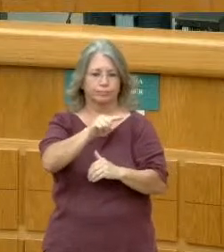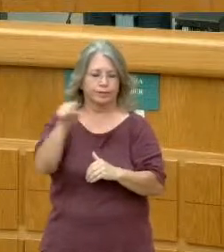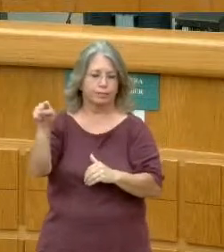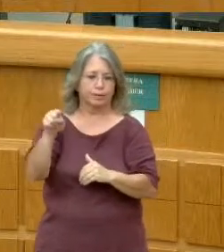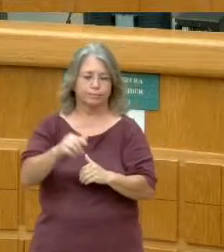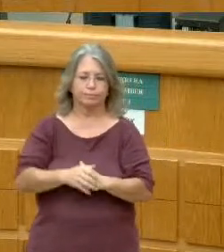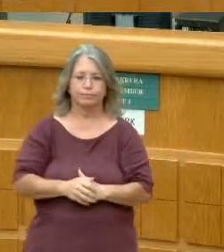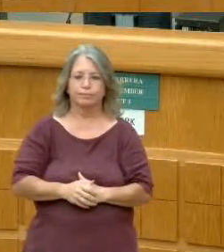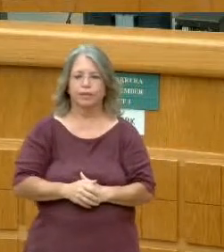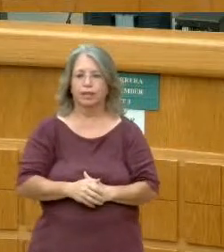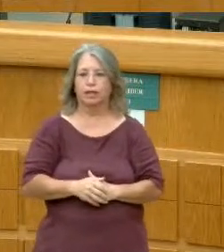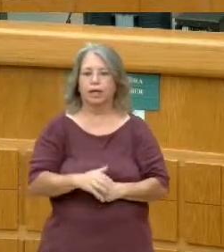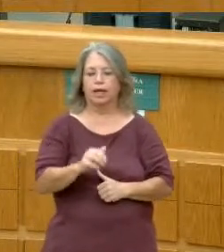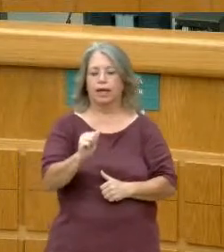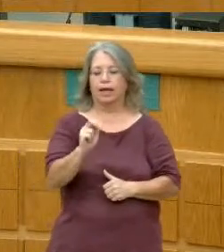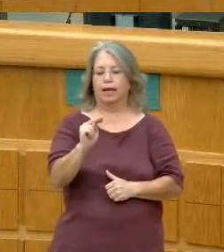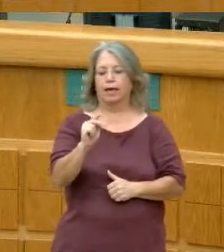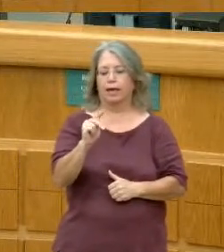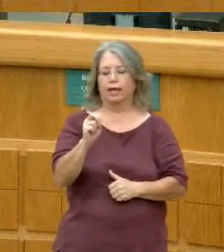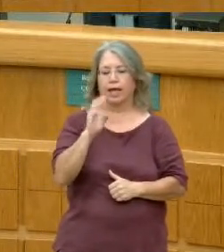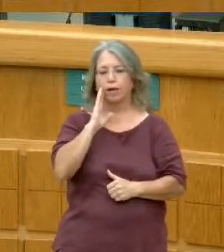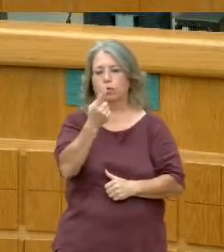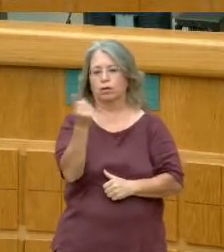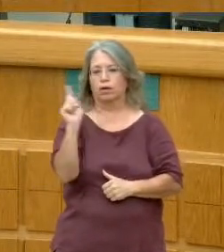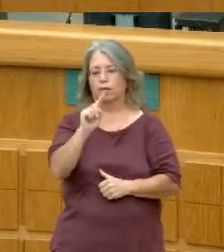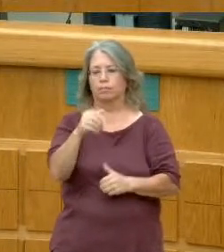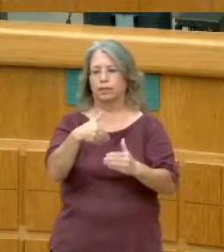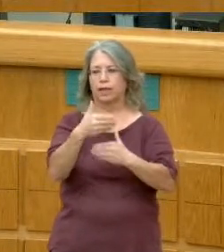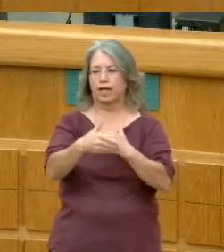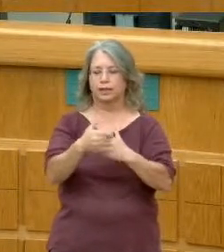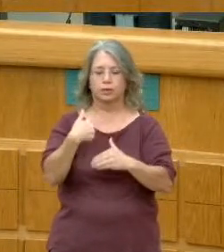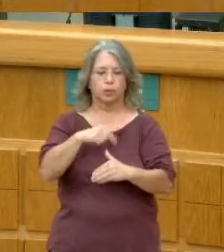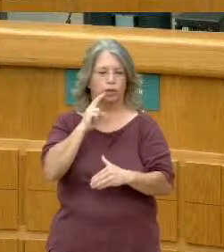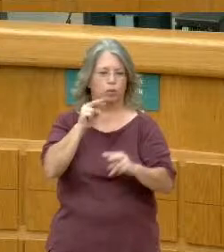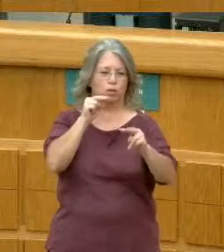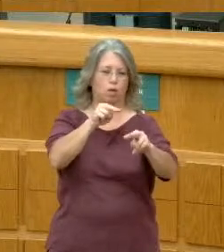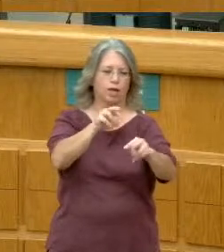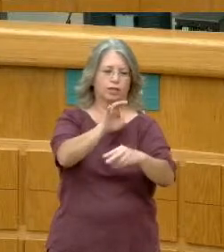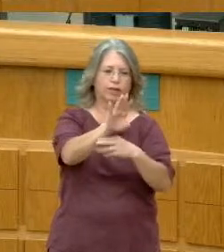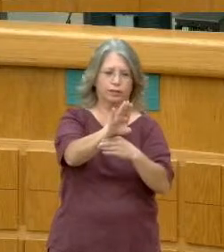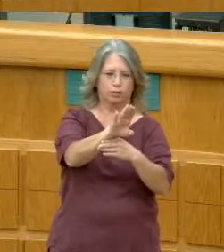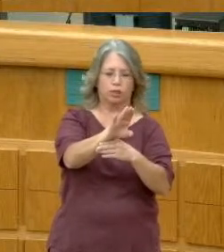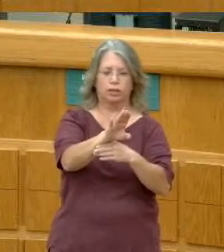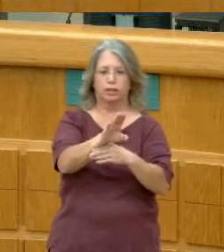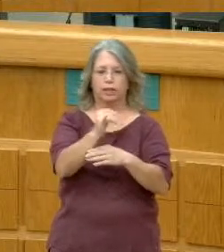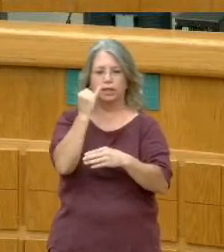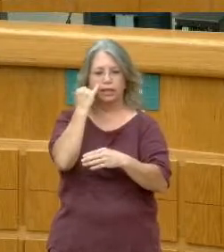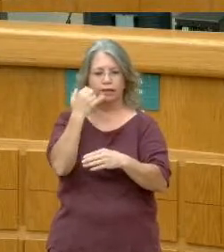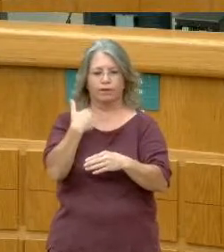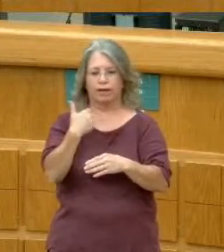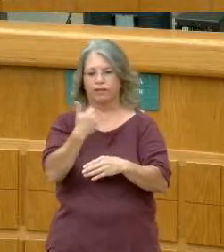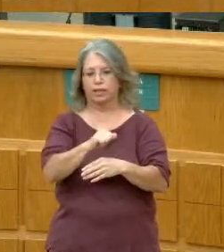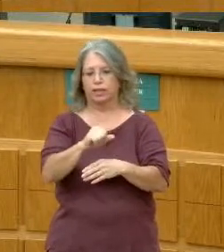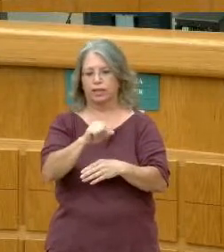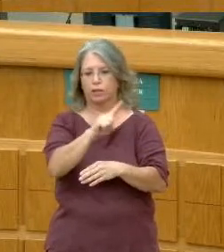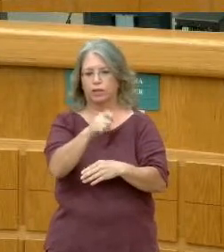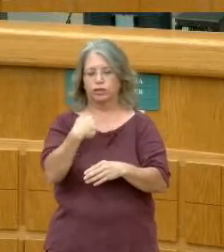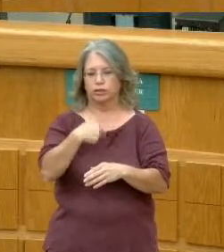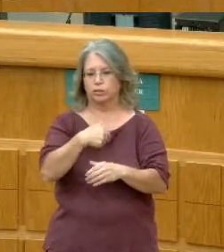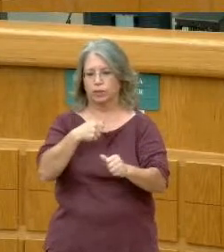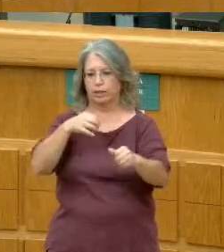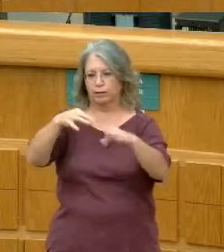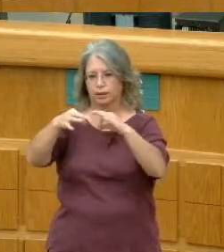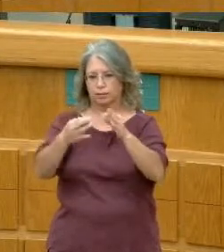going to be coming up next. We'll keep an eye on Facebook. If there's any questions on that, she can go over it again, and I can go over it again at the